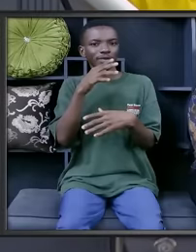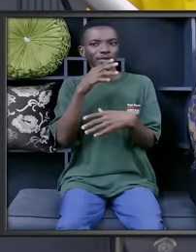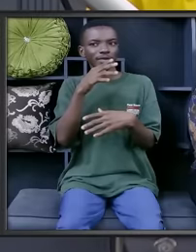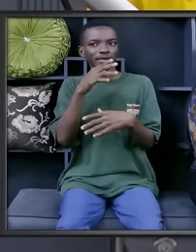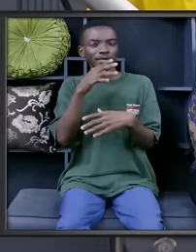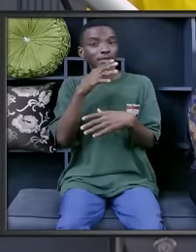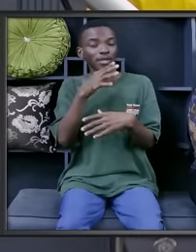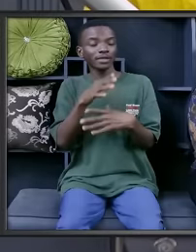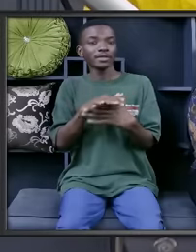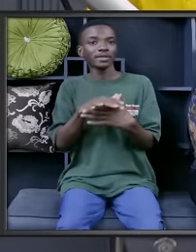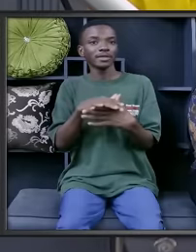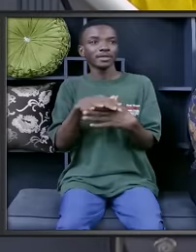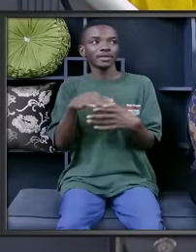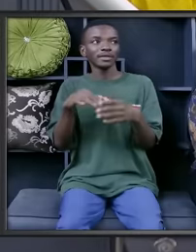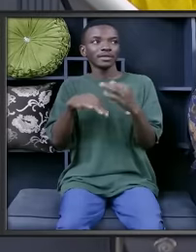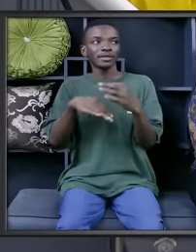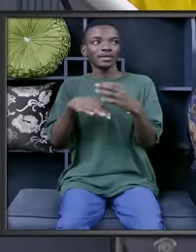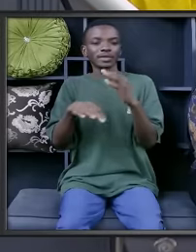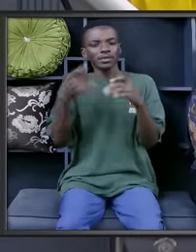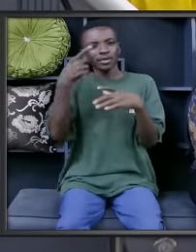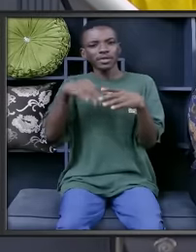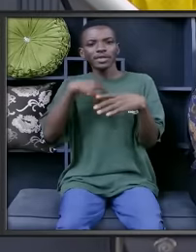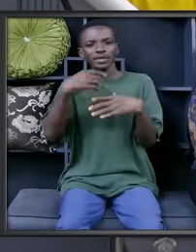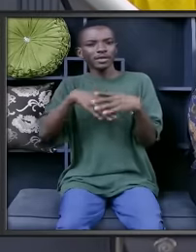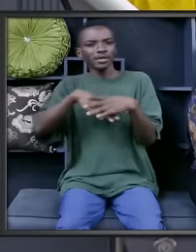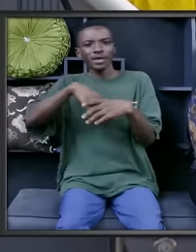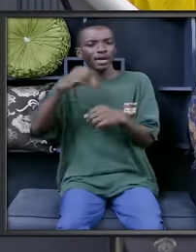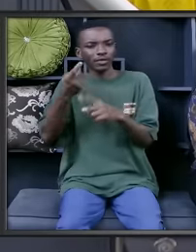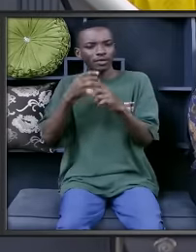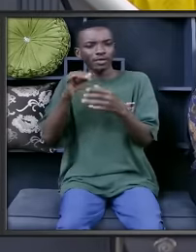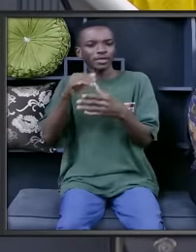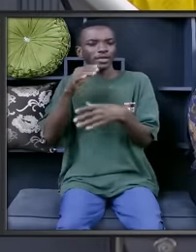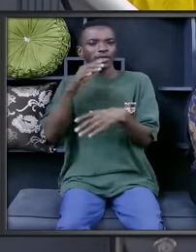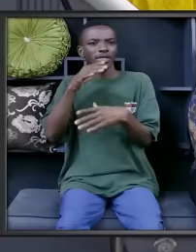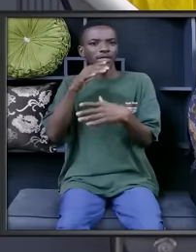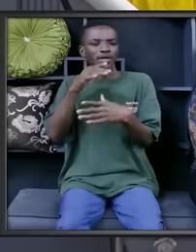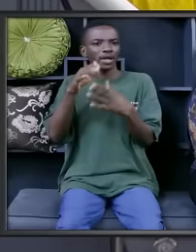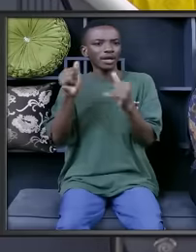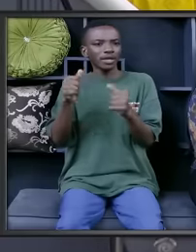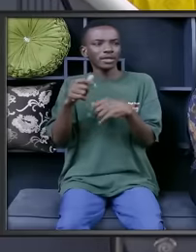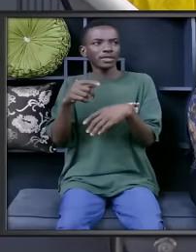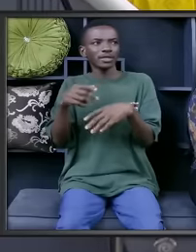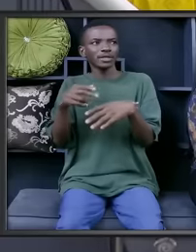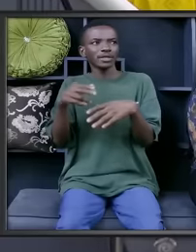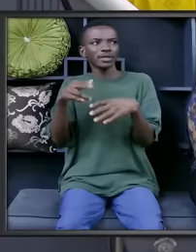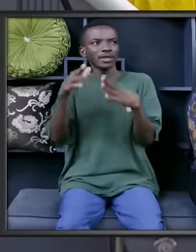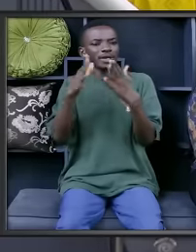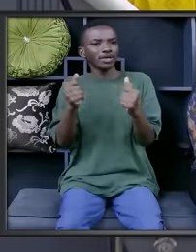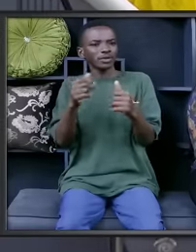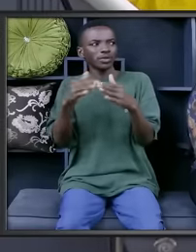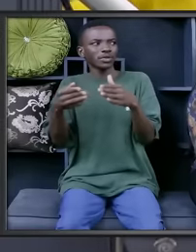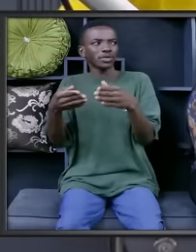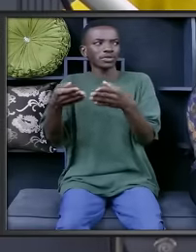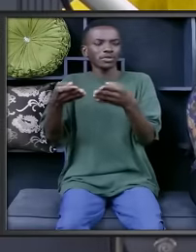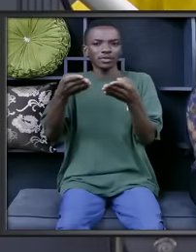Yes. I tell her, I go come out to for your house if you know, because I tell her, you know, they listen. And the house won't fall on top of the woman. So now you your